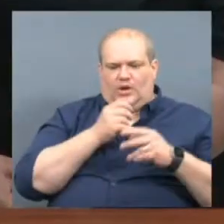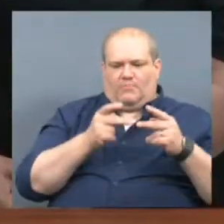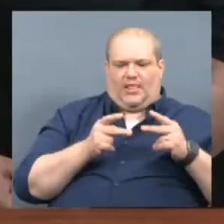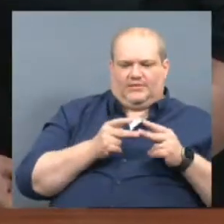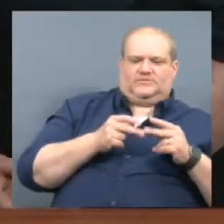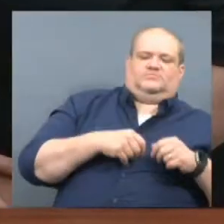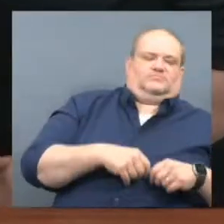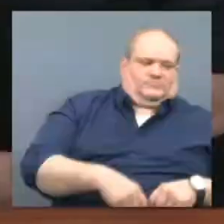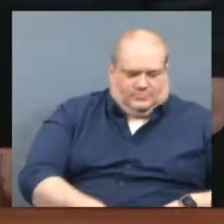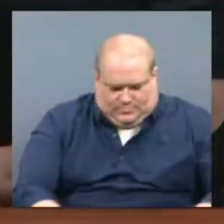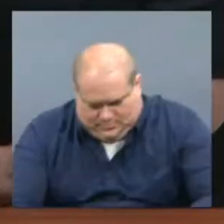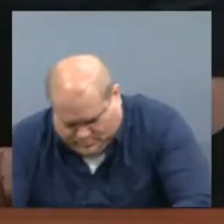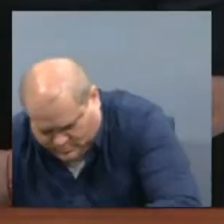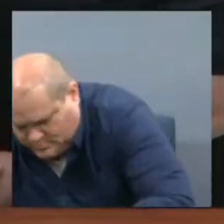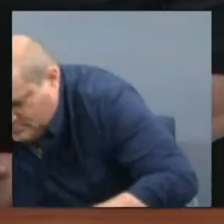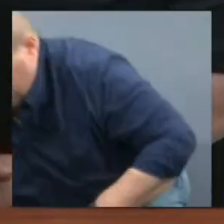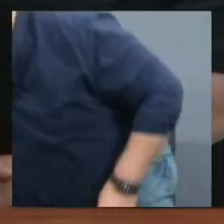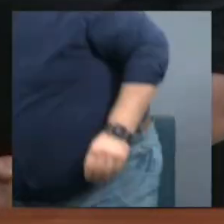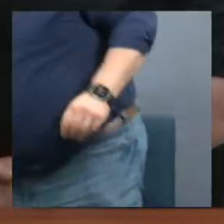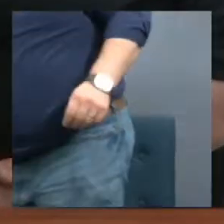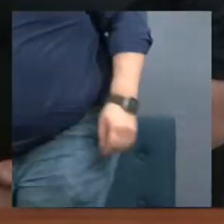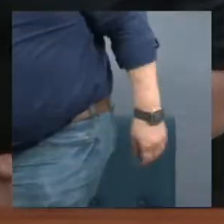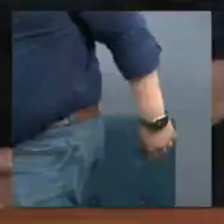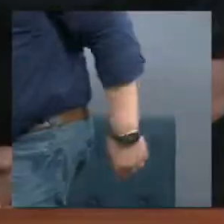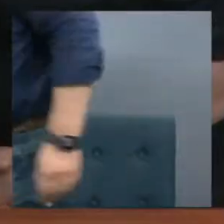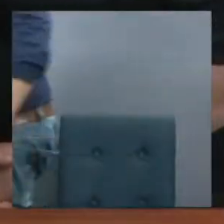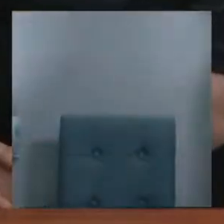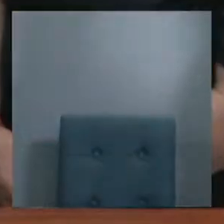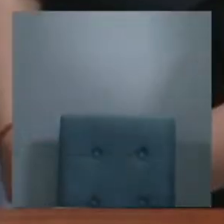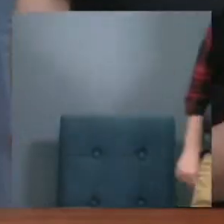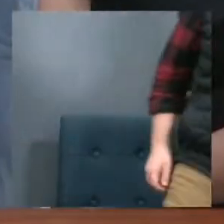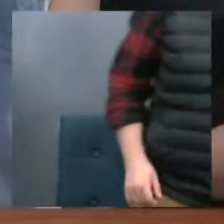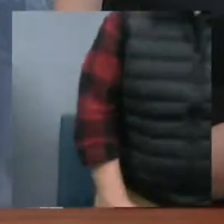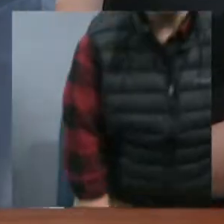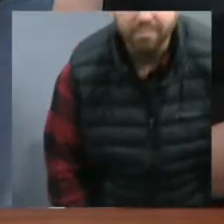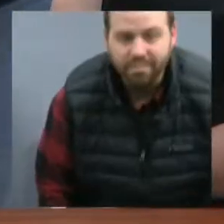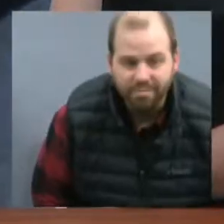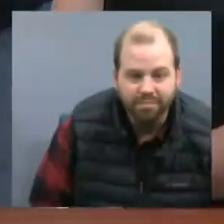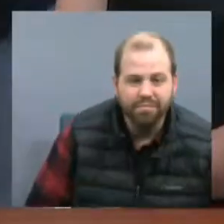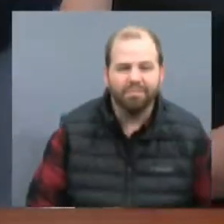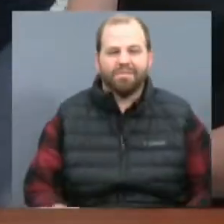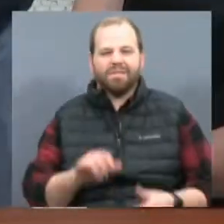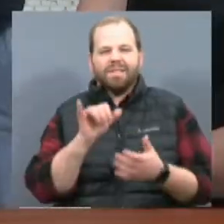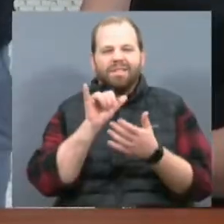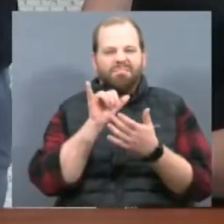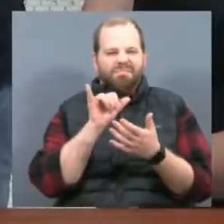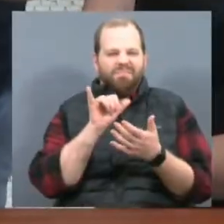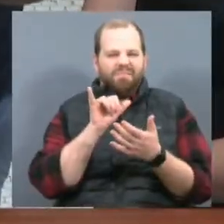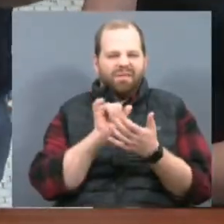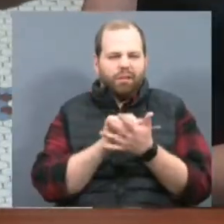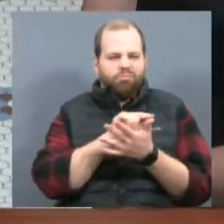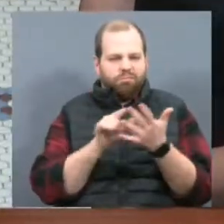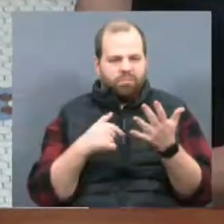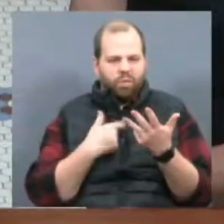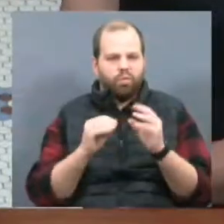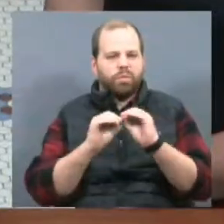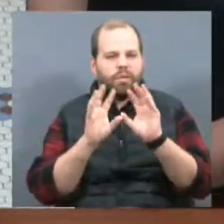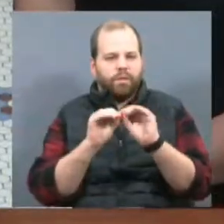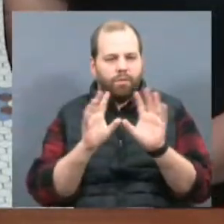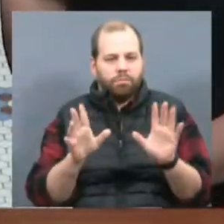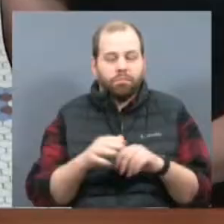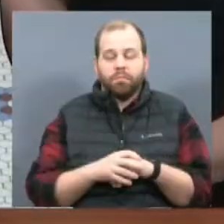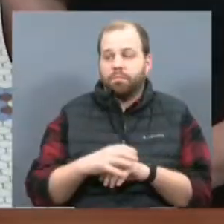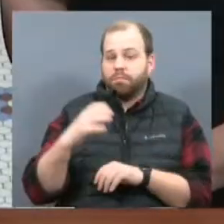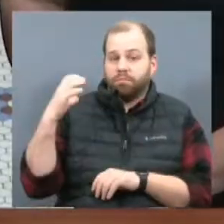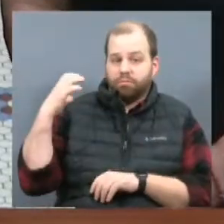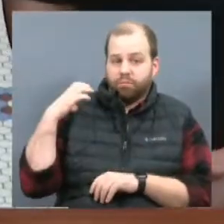place. And I think that's all I want to clarify. Okay. Mr. Chairman, excuse me.